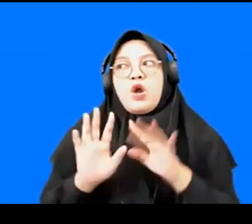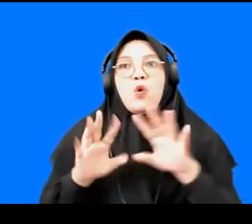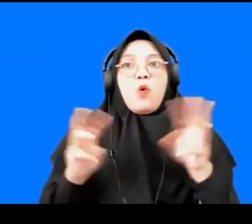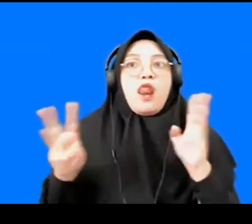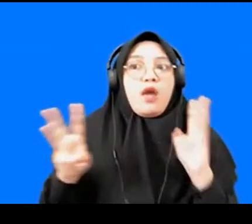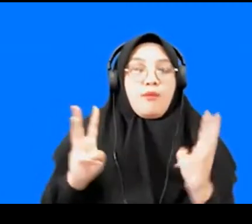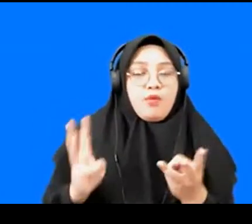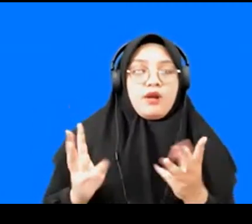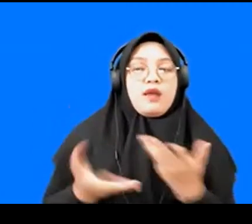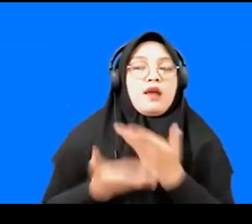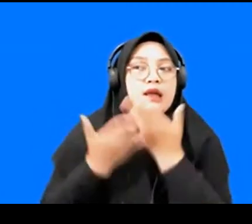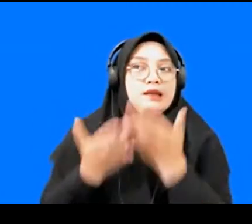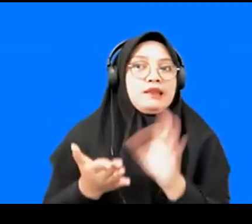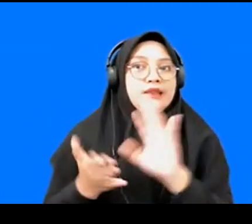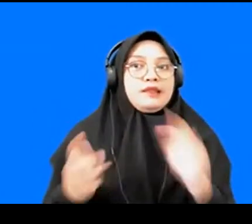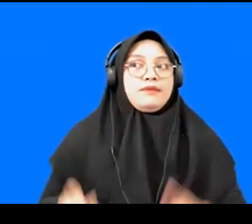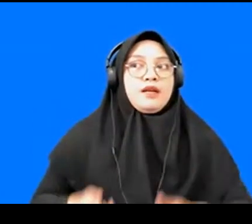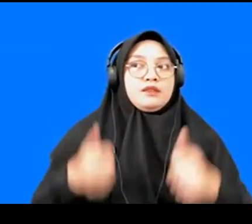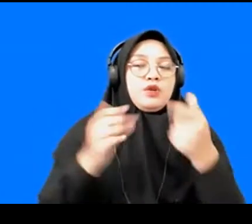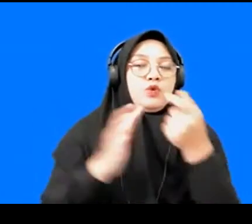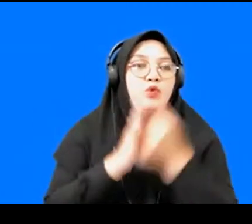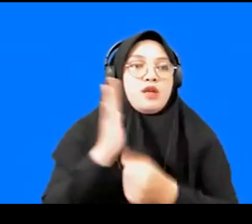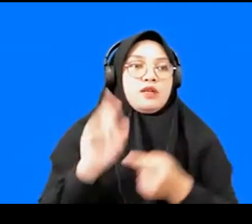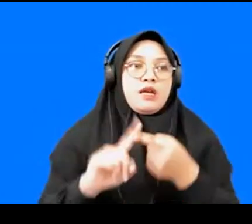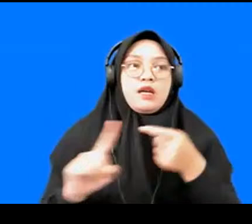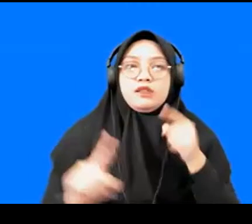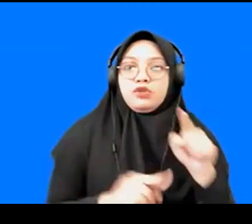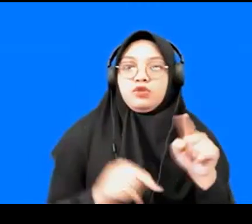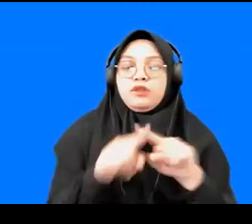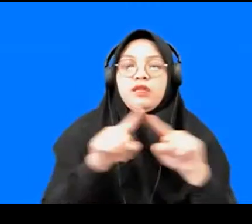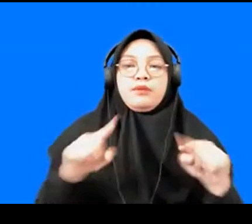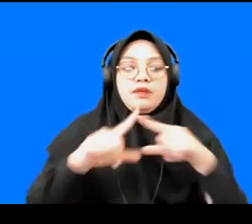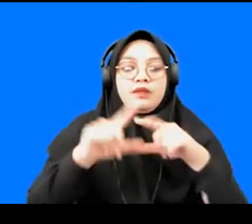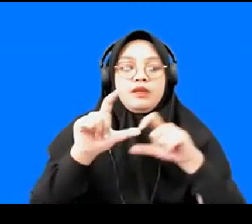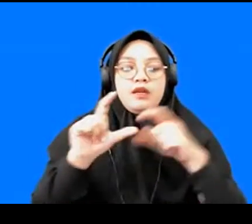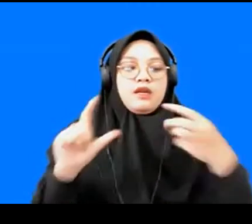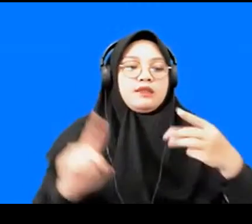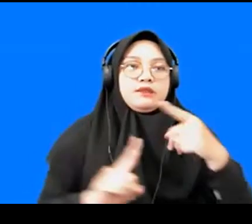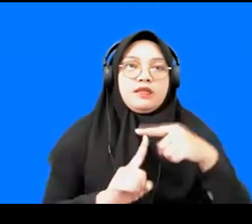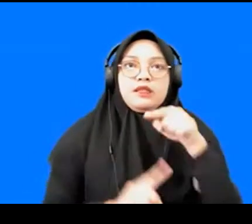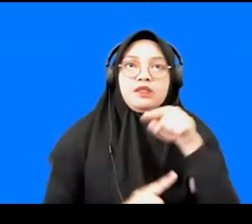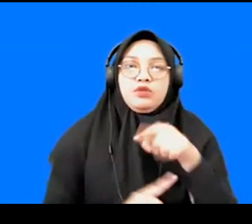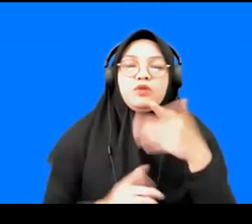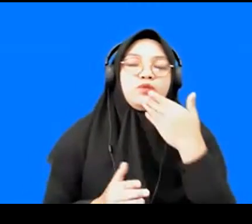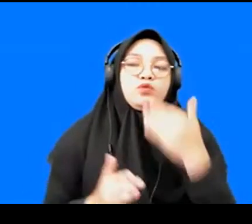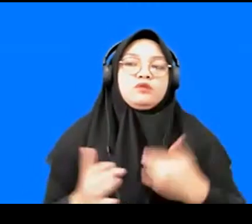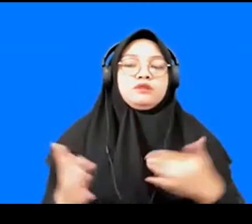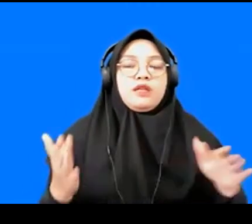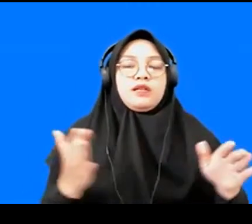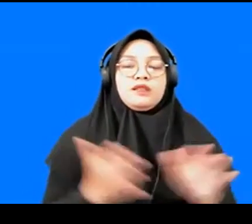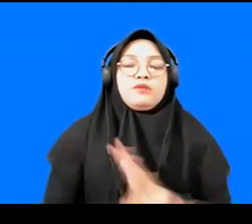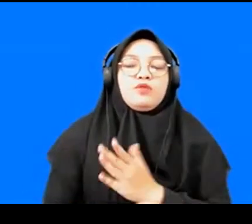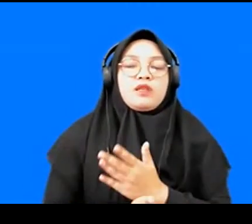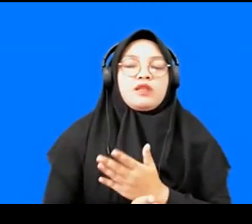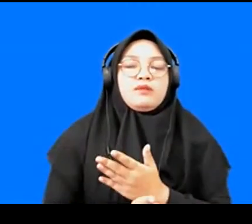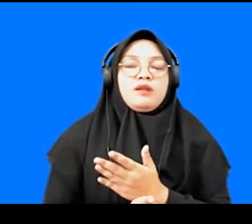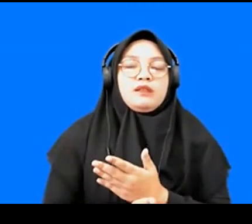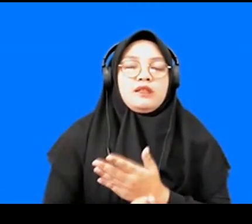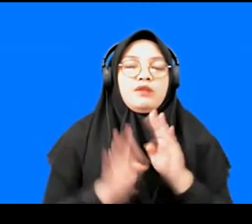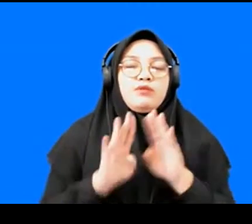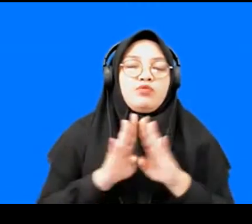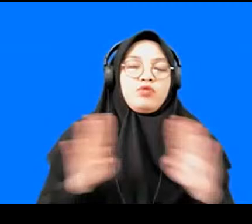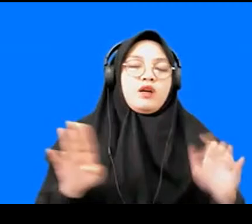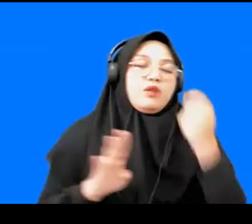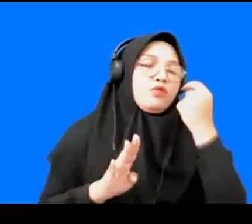asset really create more opportunities. For example, asset could be get collateral for you to get, you need.